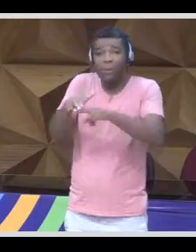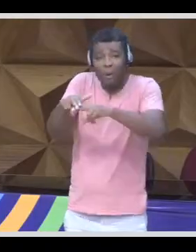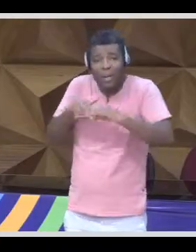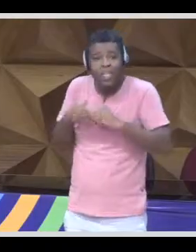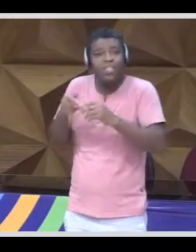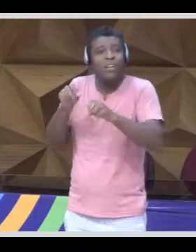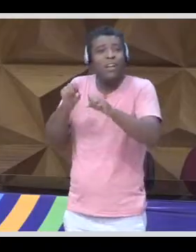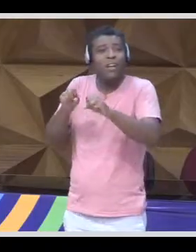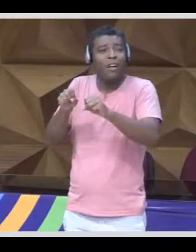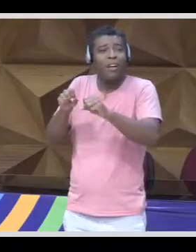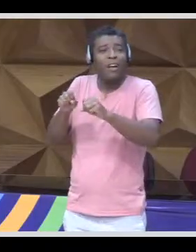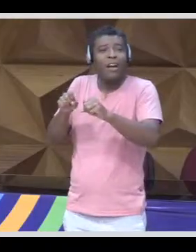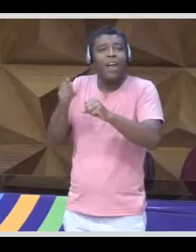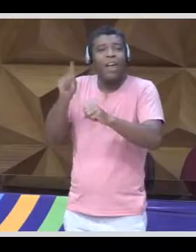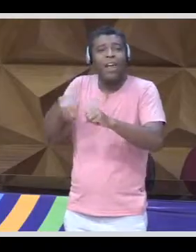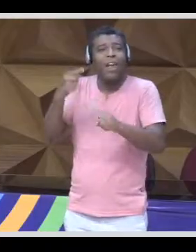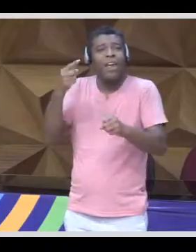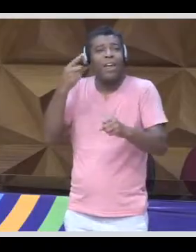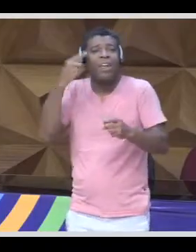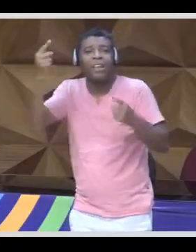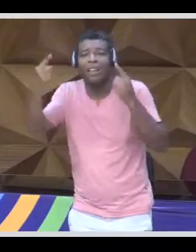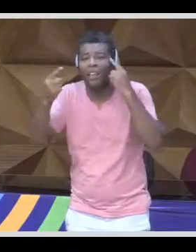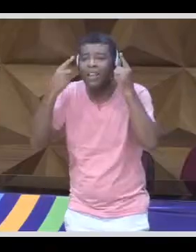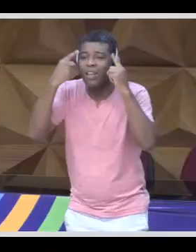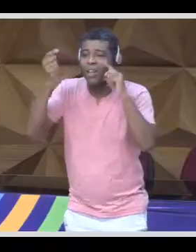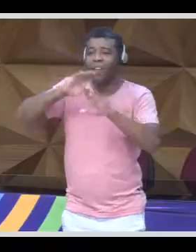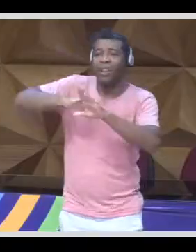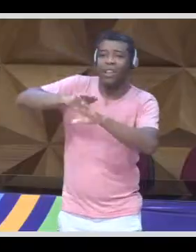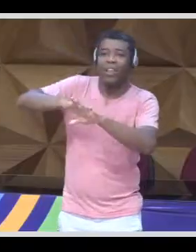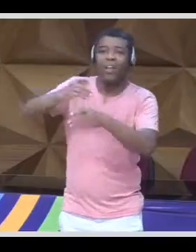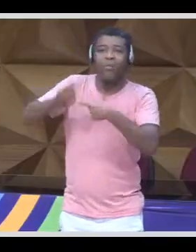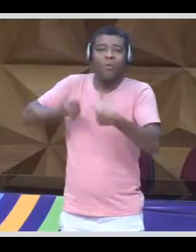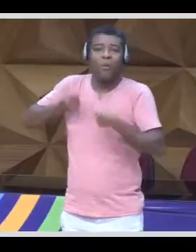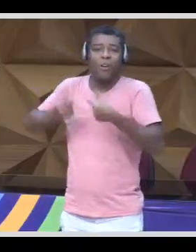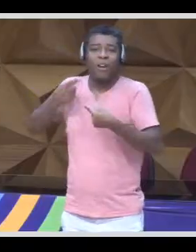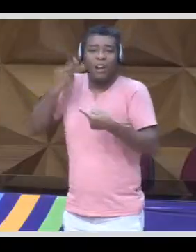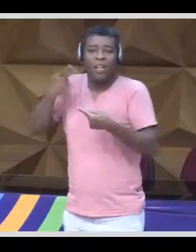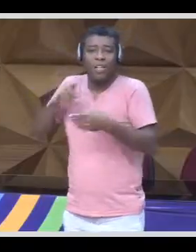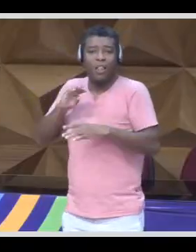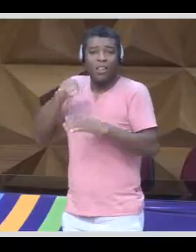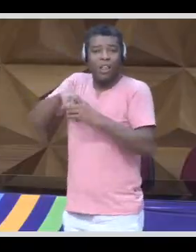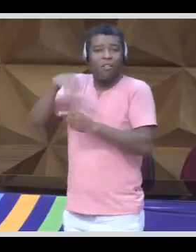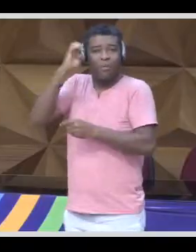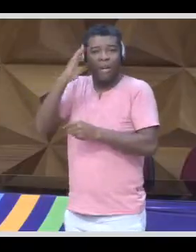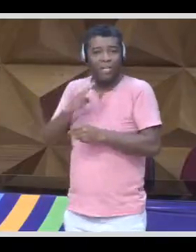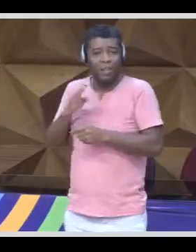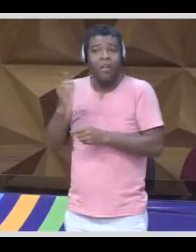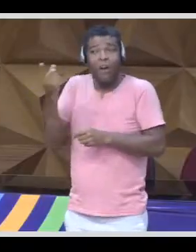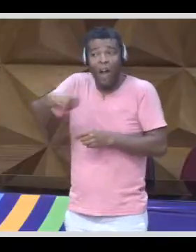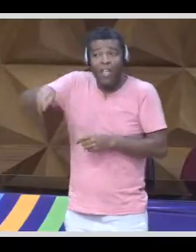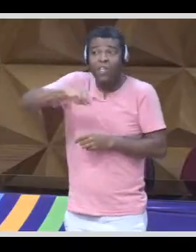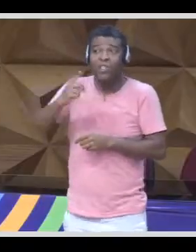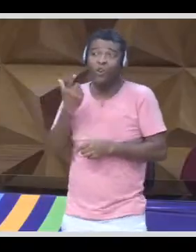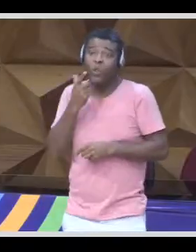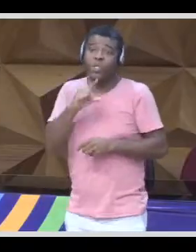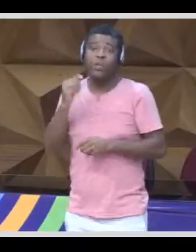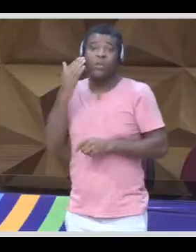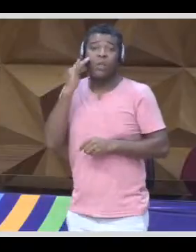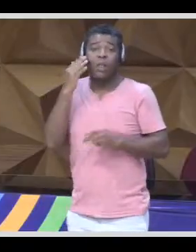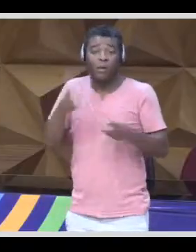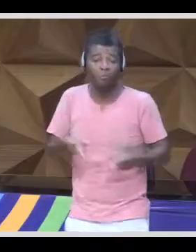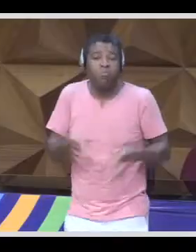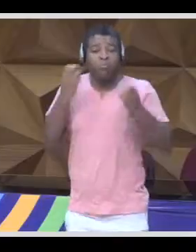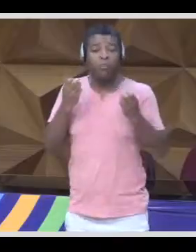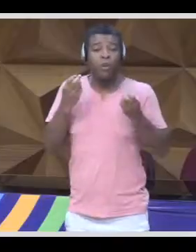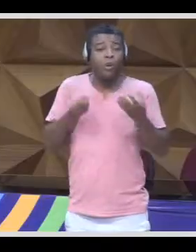Brazil. But then we had the opportunity to try to understand to which extent Telegram was used